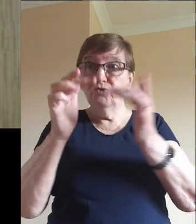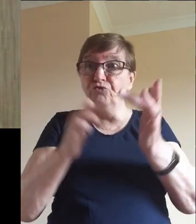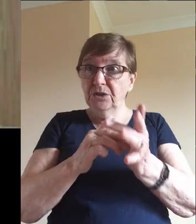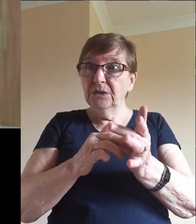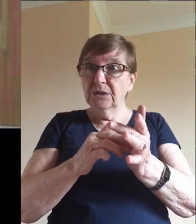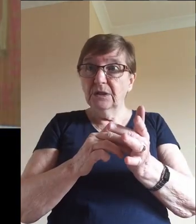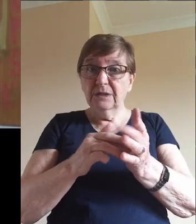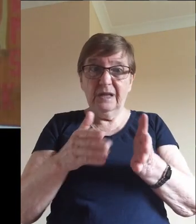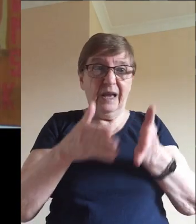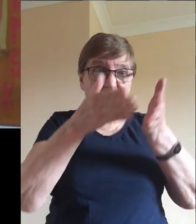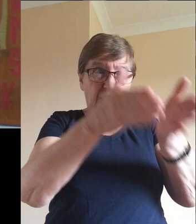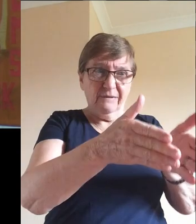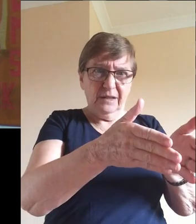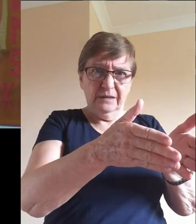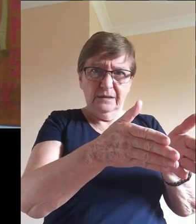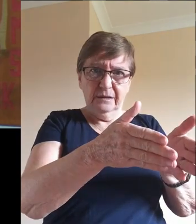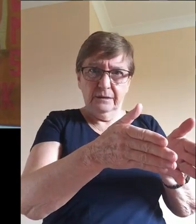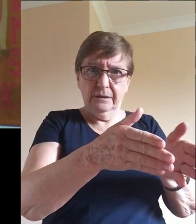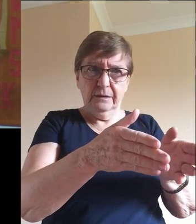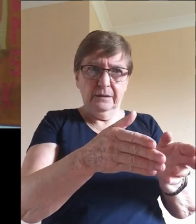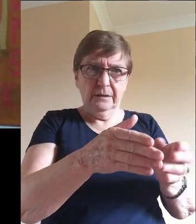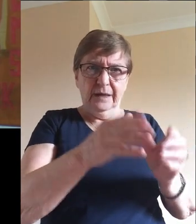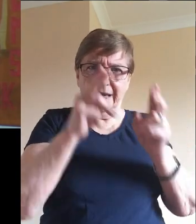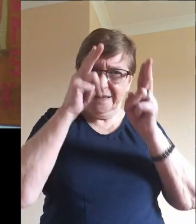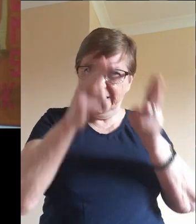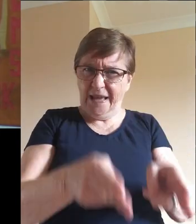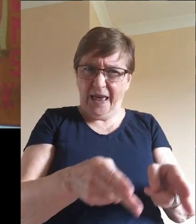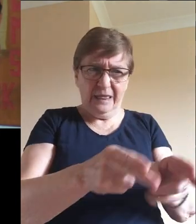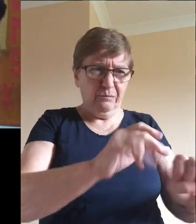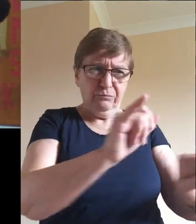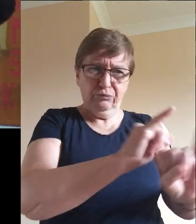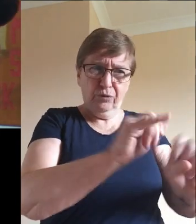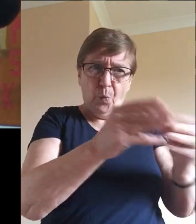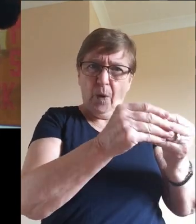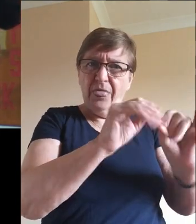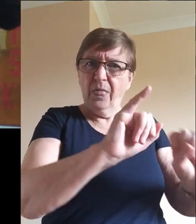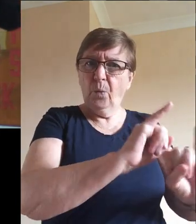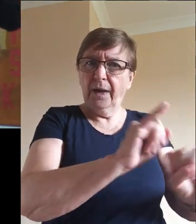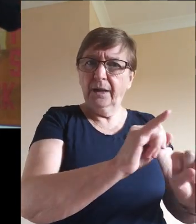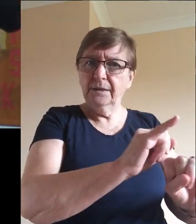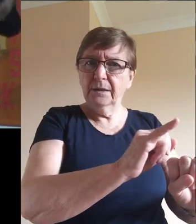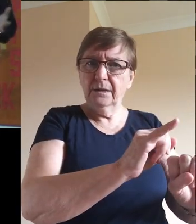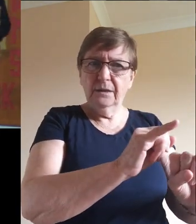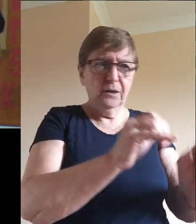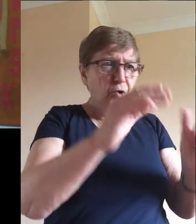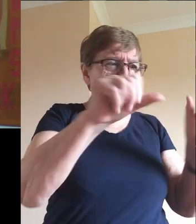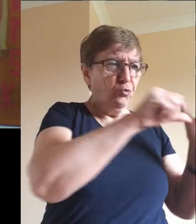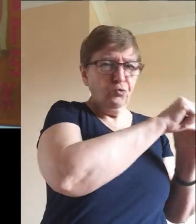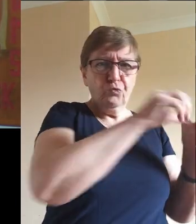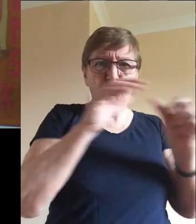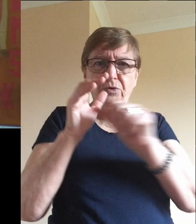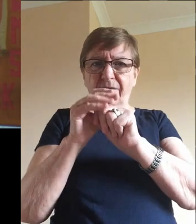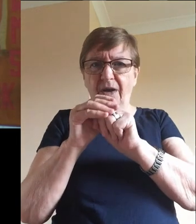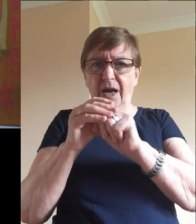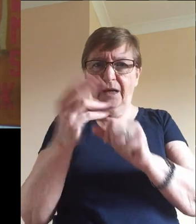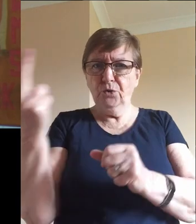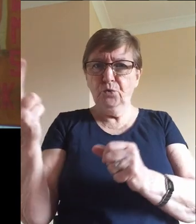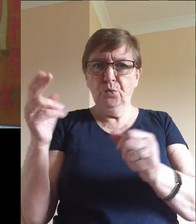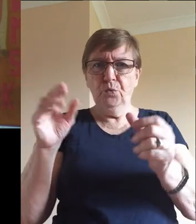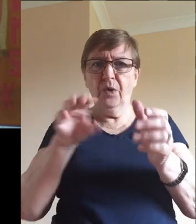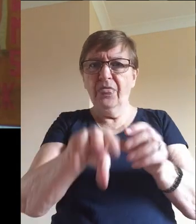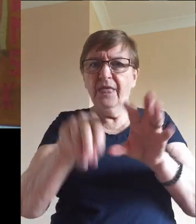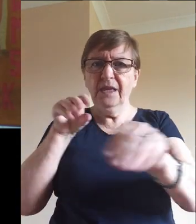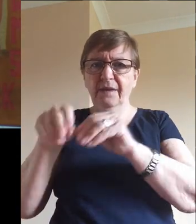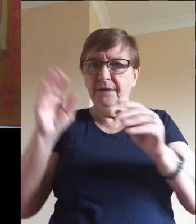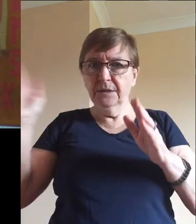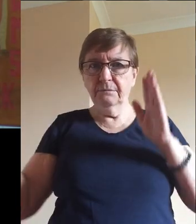a commoner's death with the horror of crucifixion. He's crucified between two thieves on the cross. He's